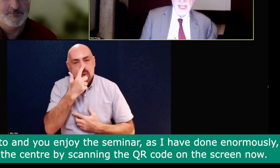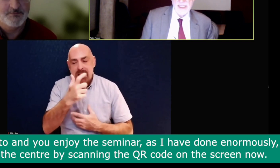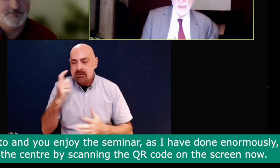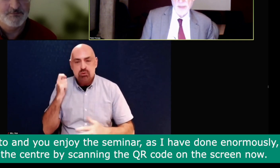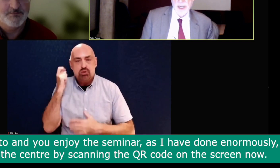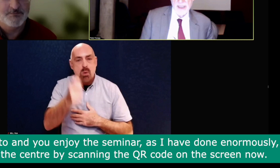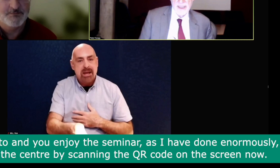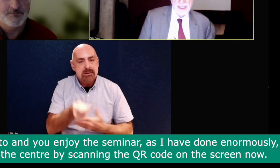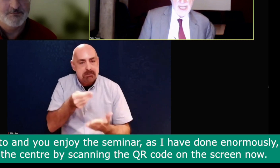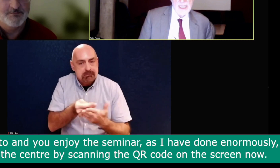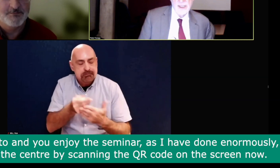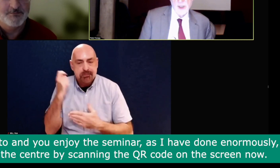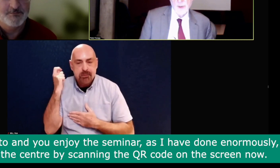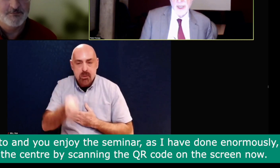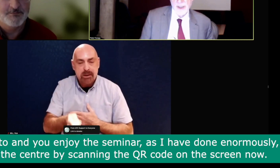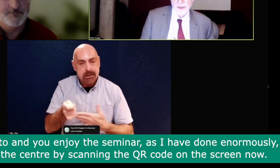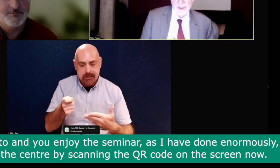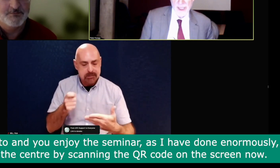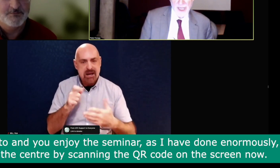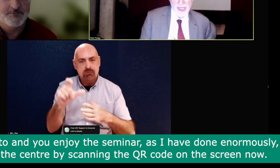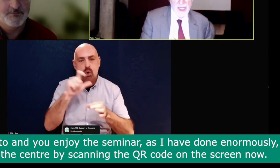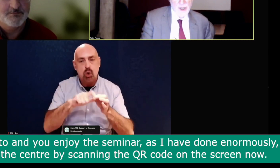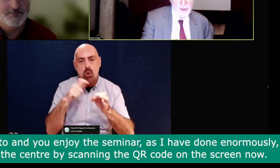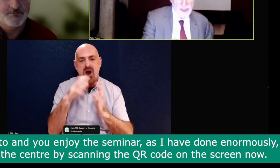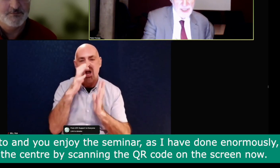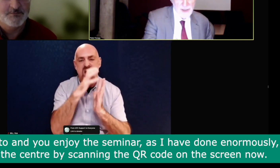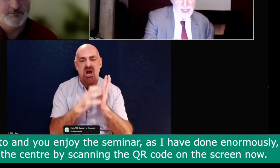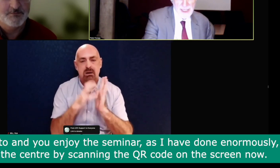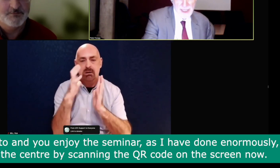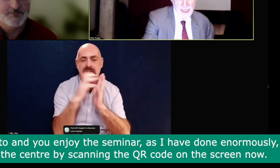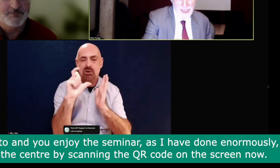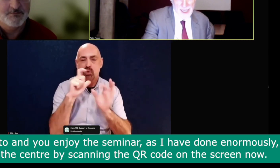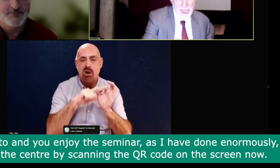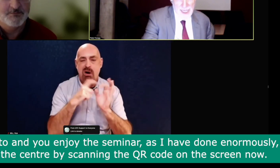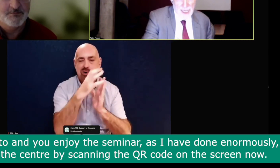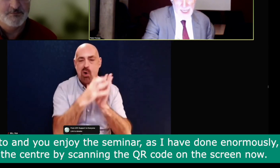to the center by scanning the QR code on the screen